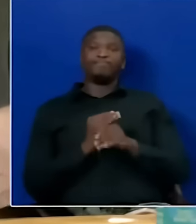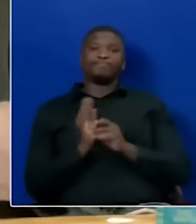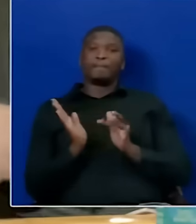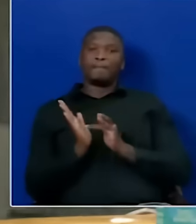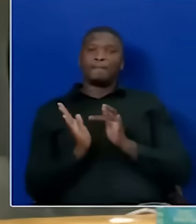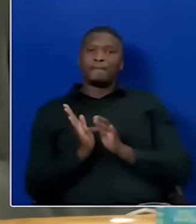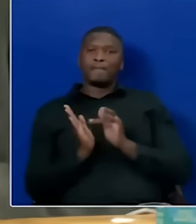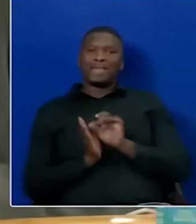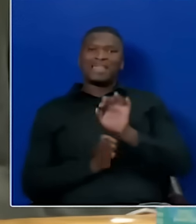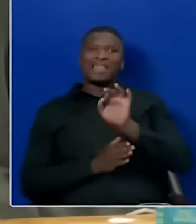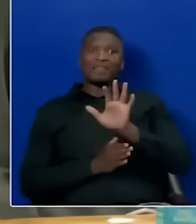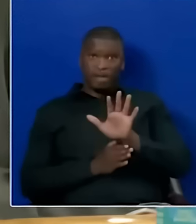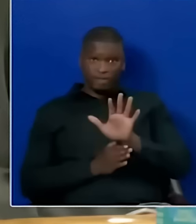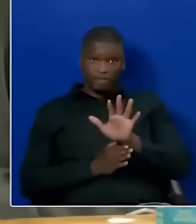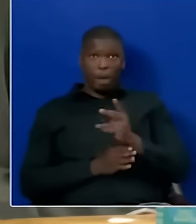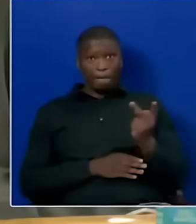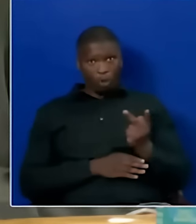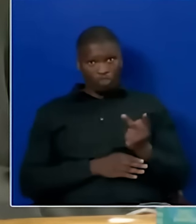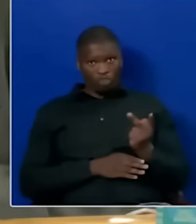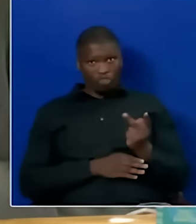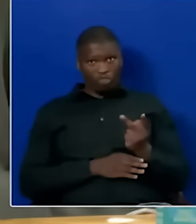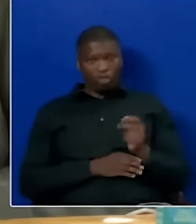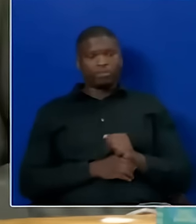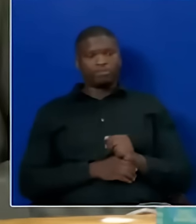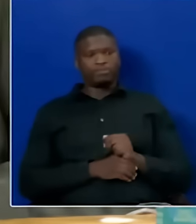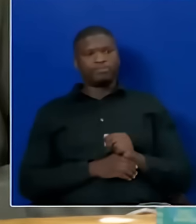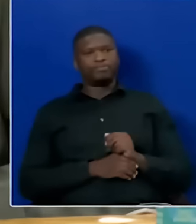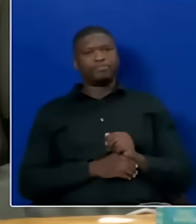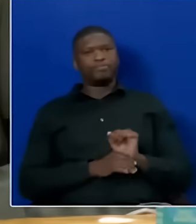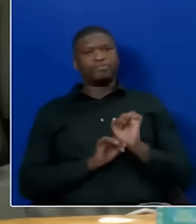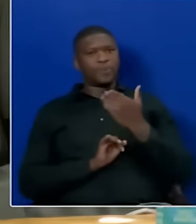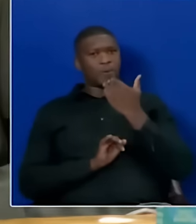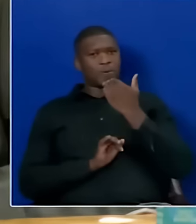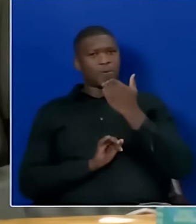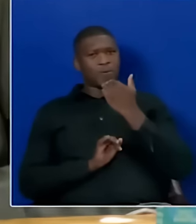second, is a warrant officer Marsha.